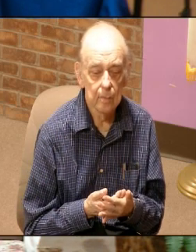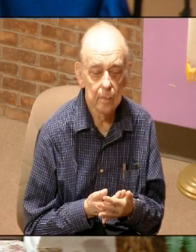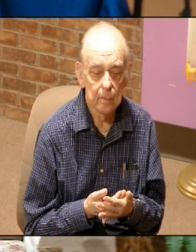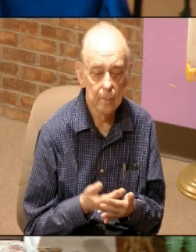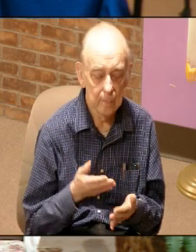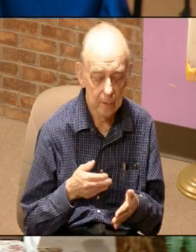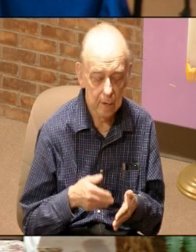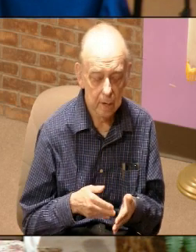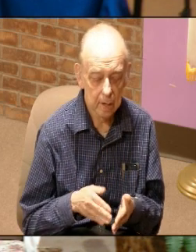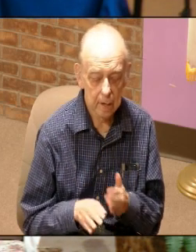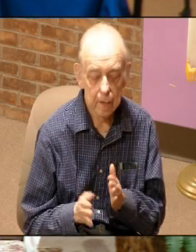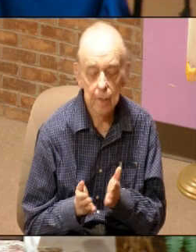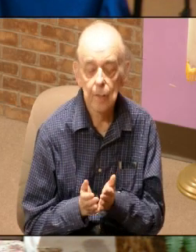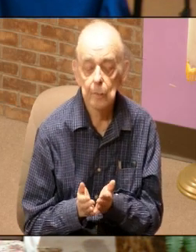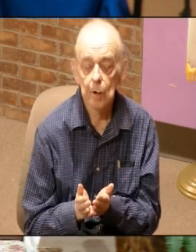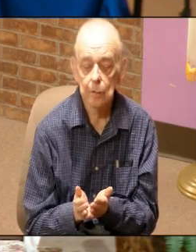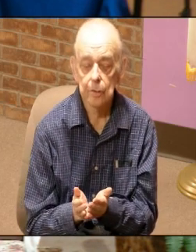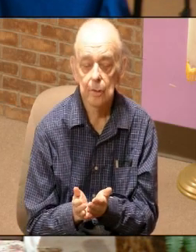in the boat